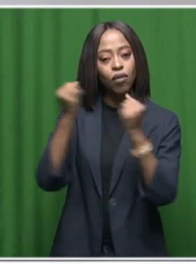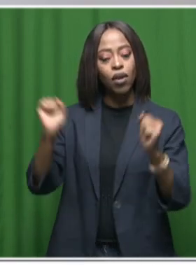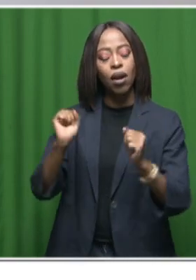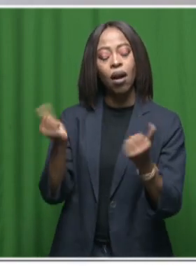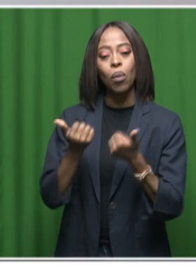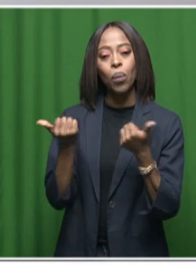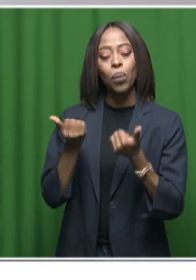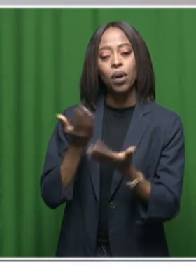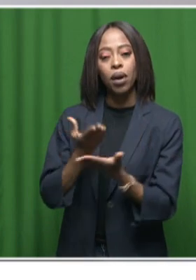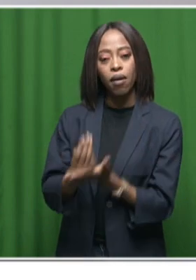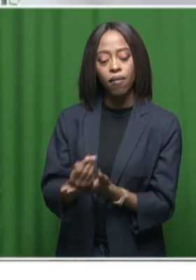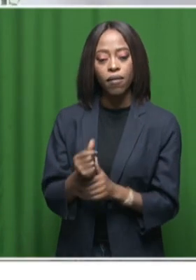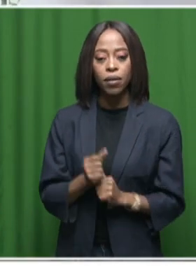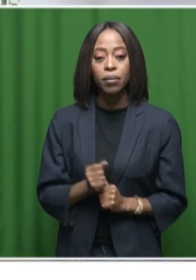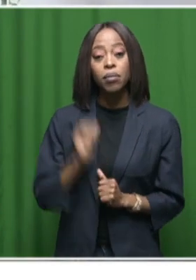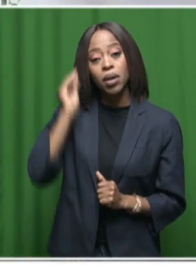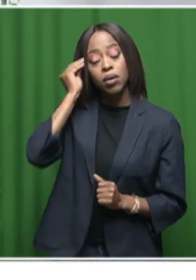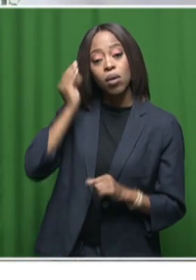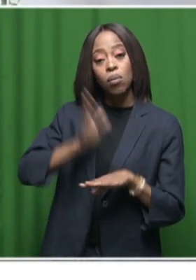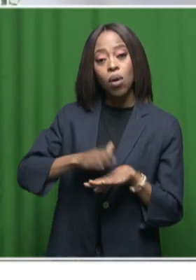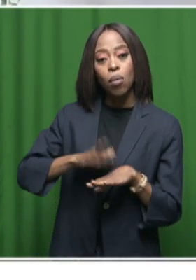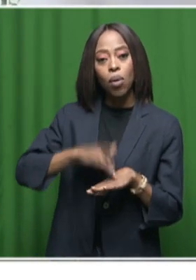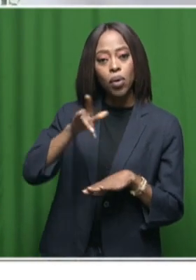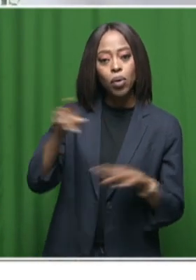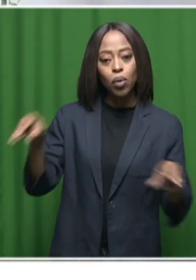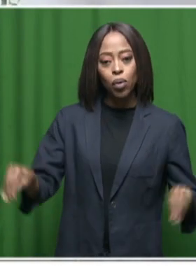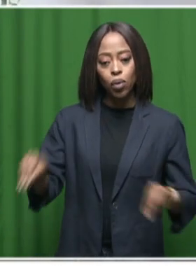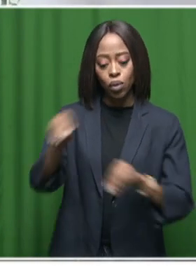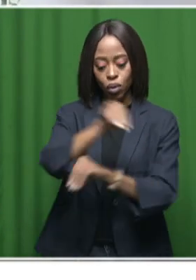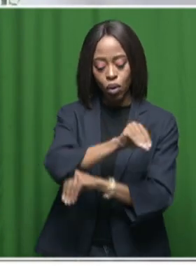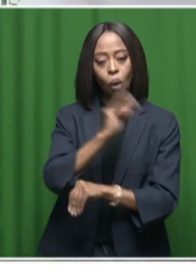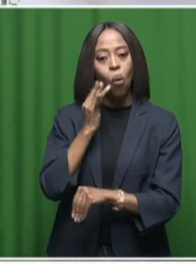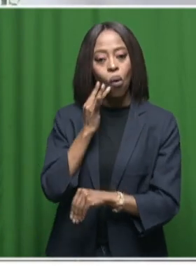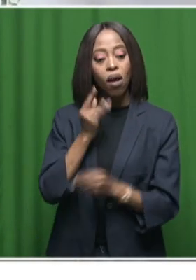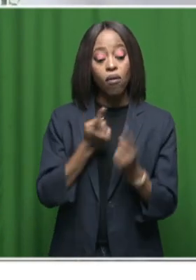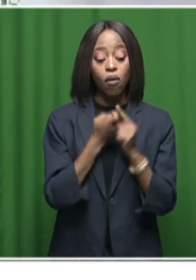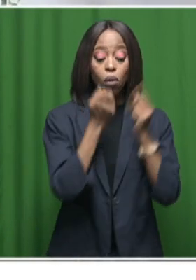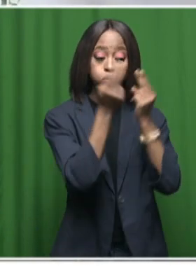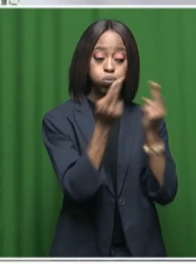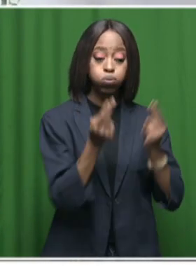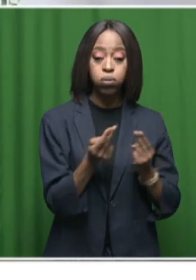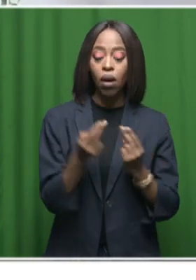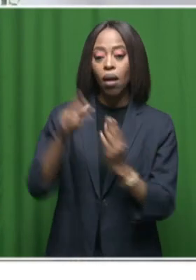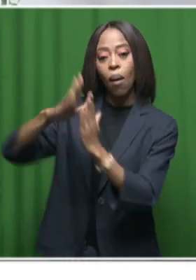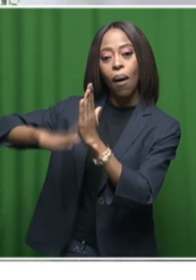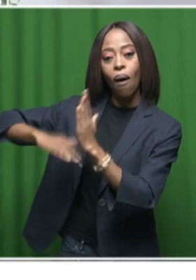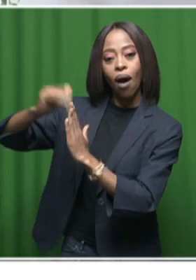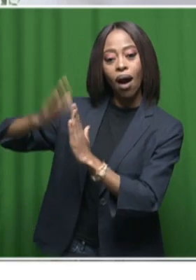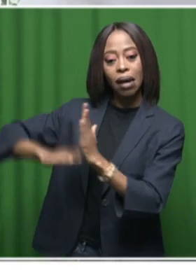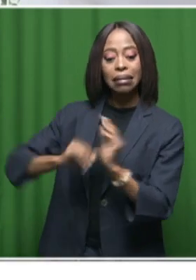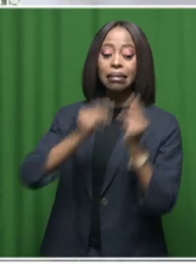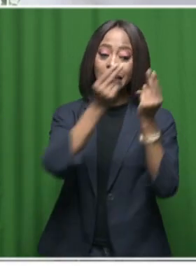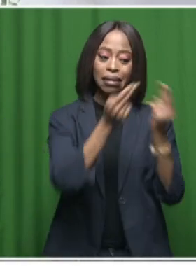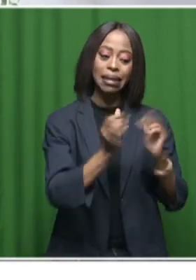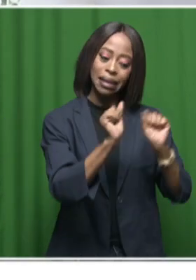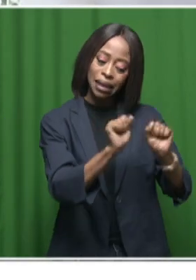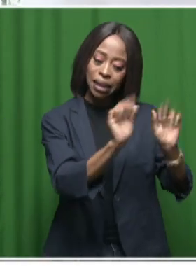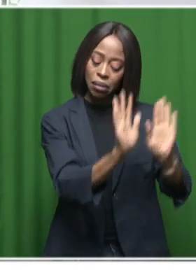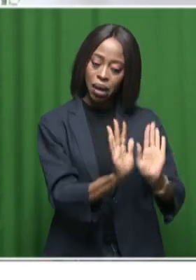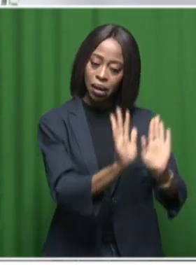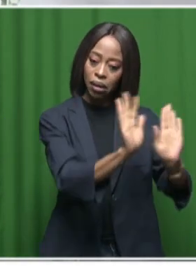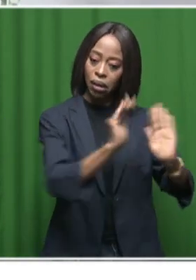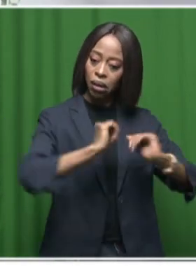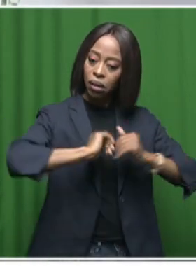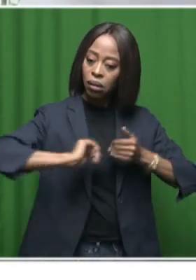Yeah, I'm interested in, at what point did you make the switch, from architecture to art? Look, architecture is art in its own form,